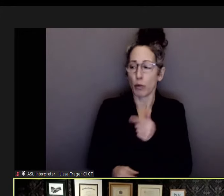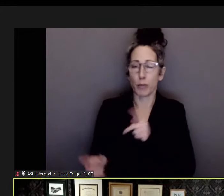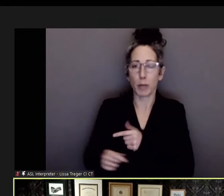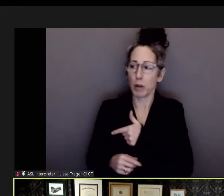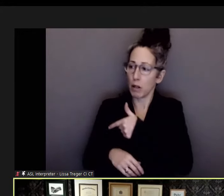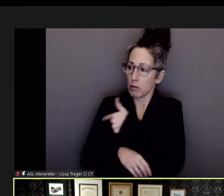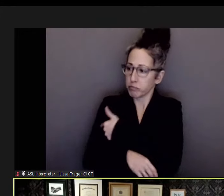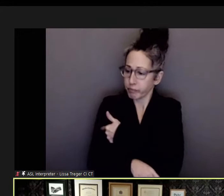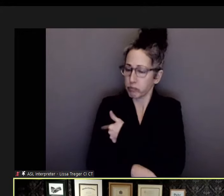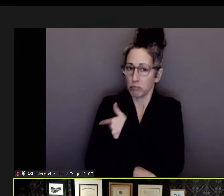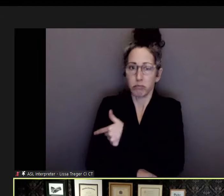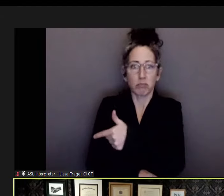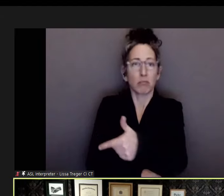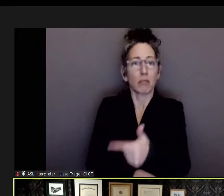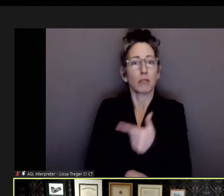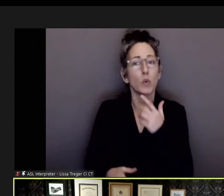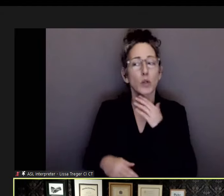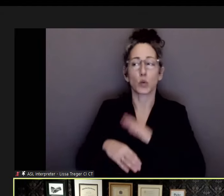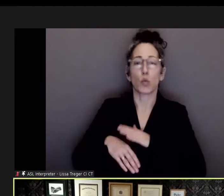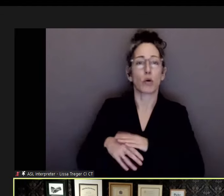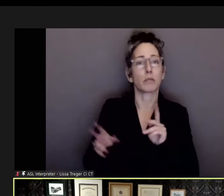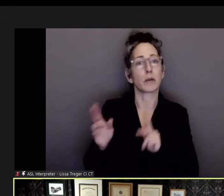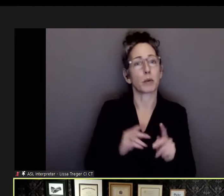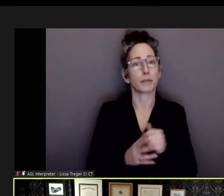effect may occur.